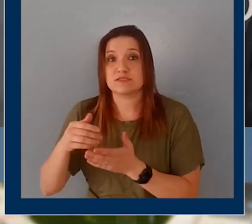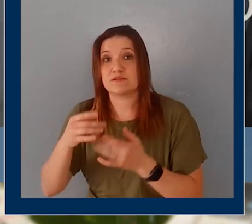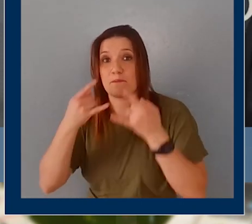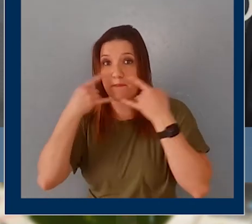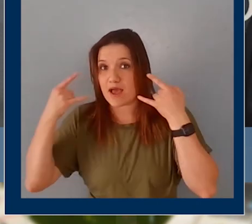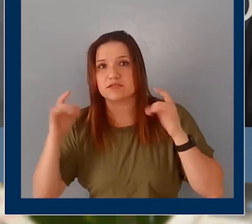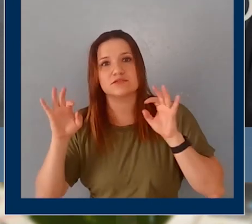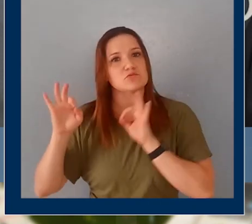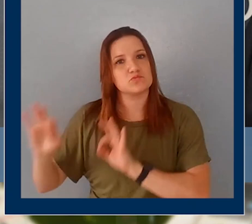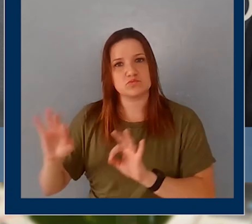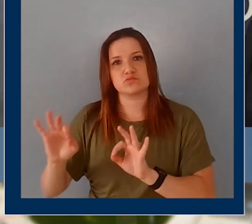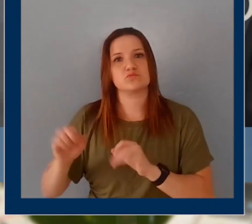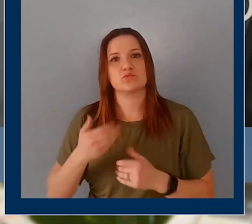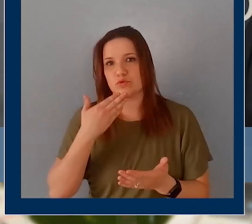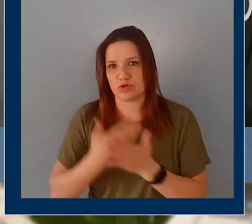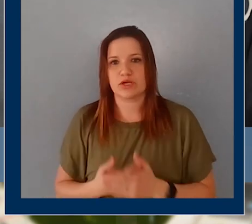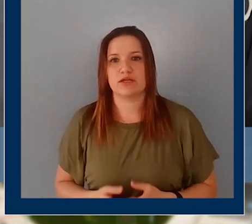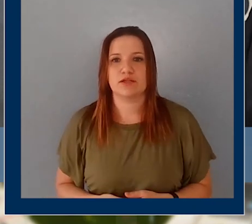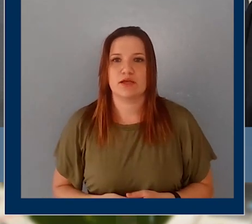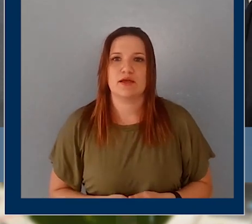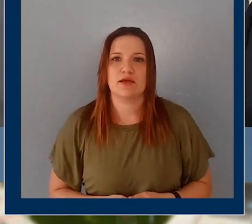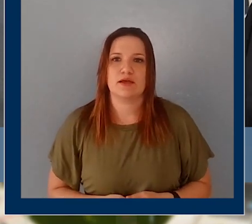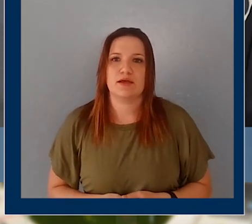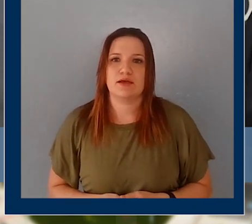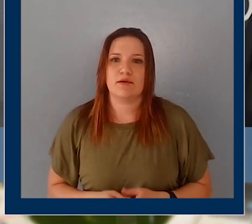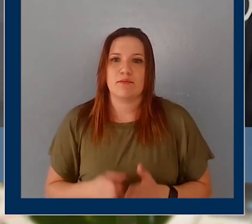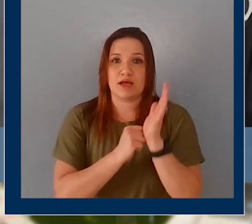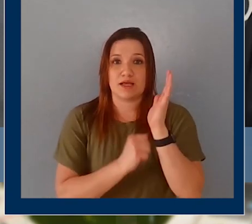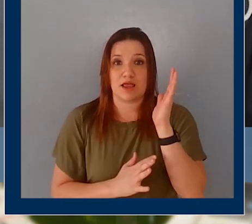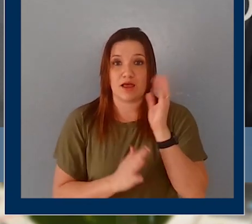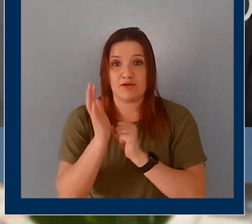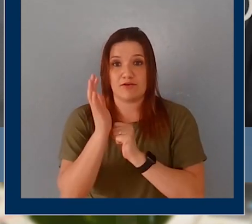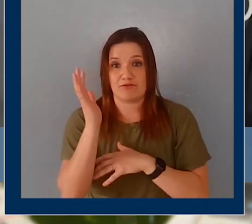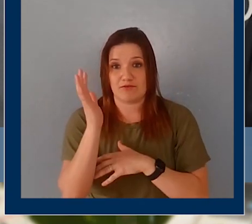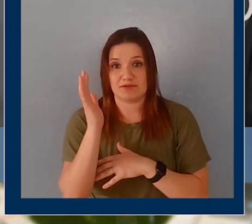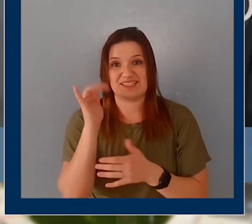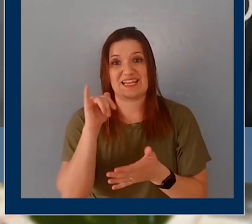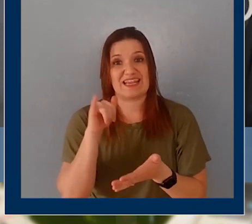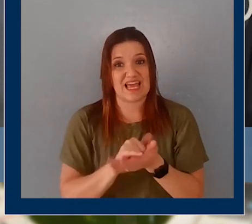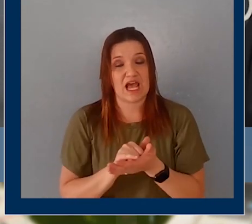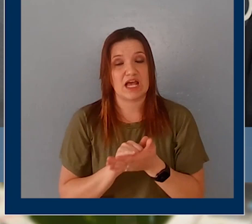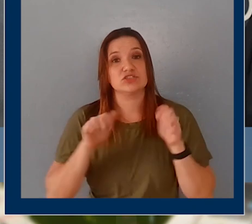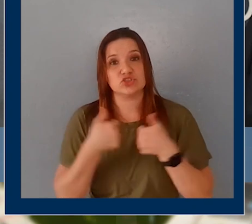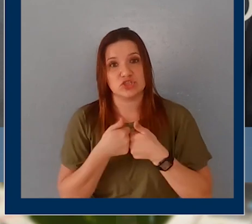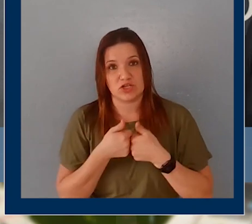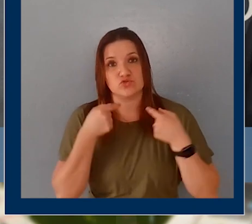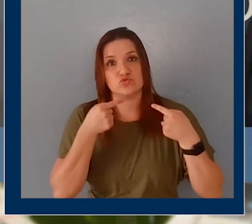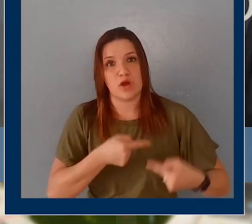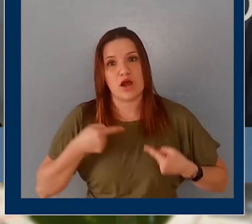else, we're down to, we were going to run out by Christmas. And he worked with the state, worked with the